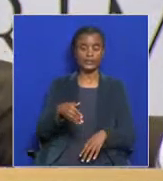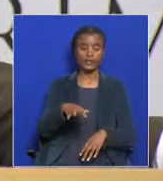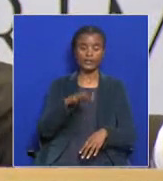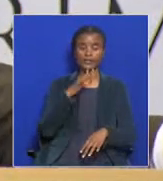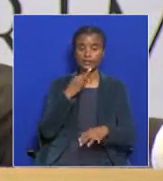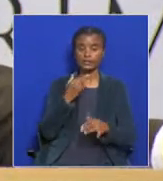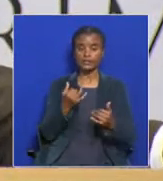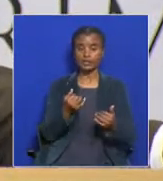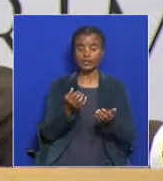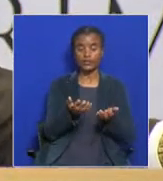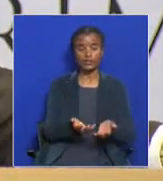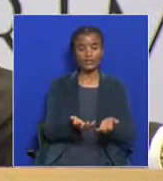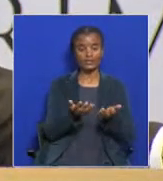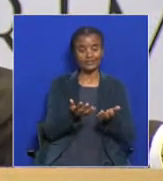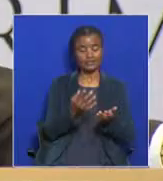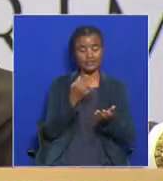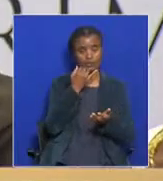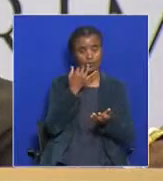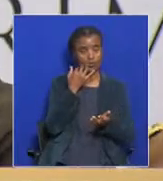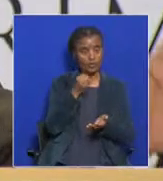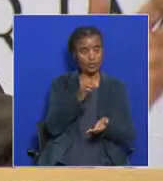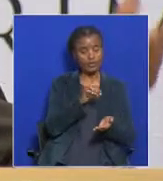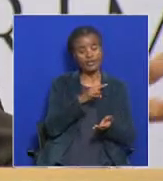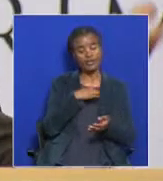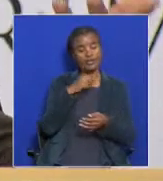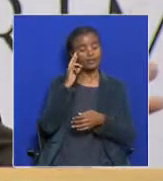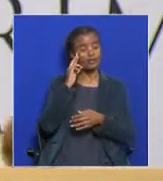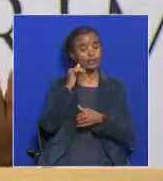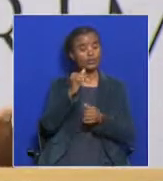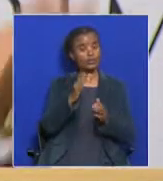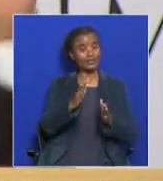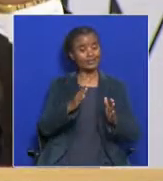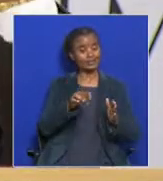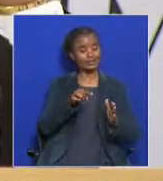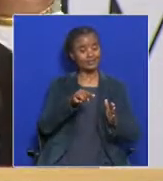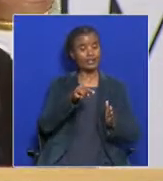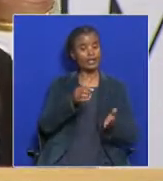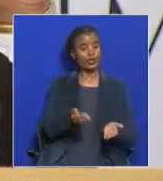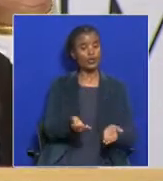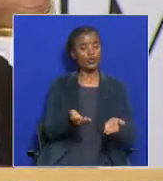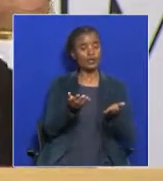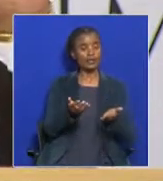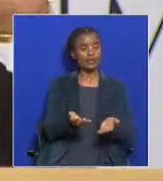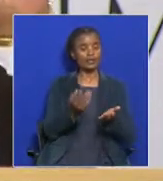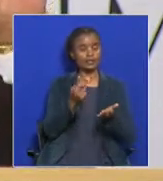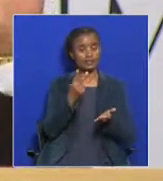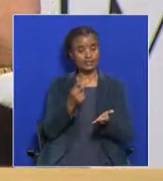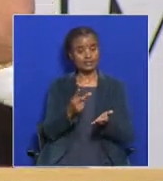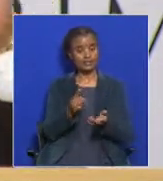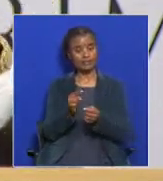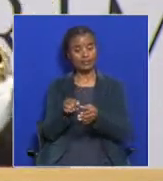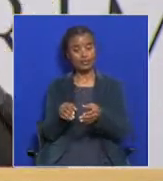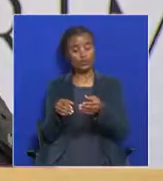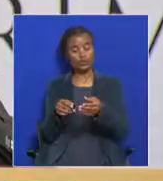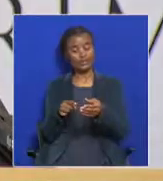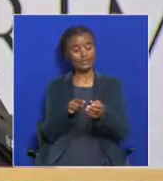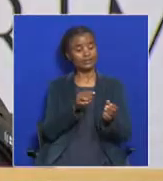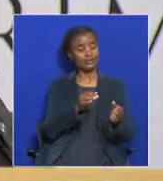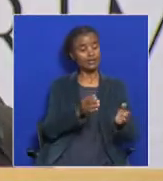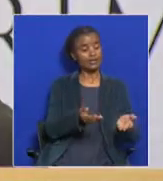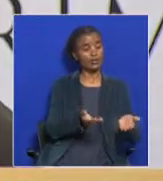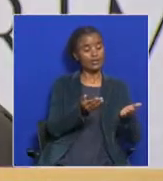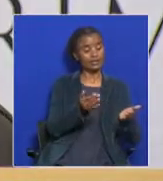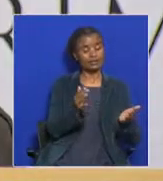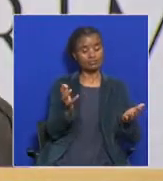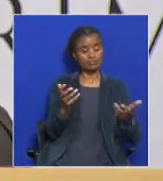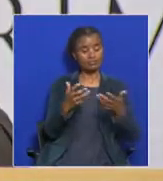Because remember, containers are weighed as well to see whether it corresponds with what the documentation says. So that's the purpose of doing